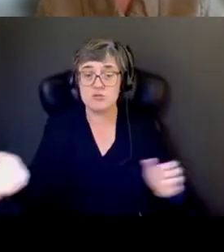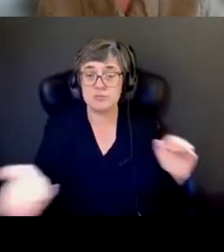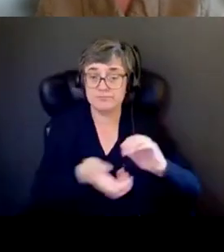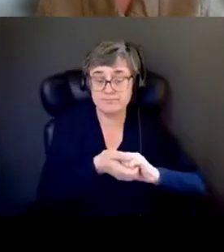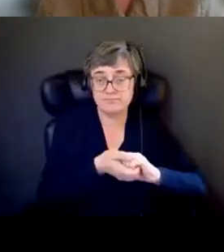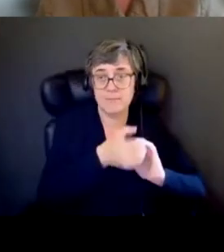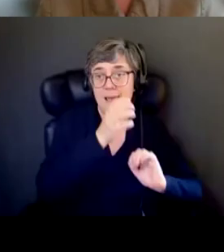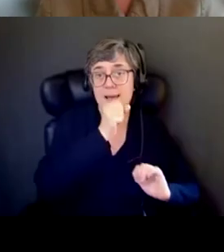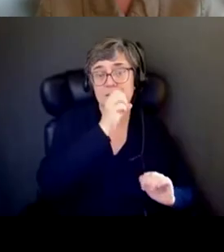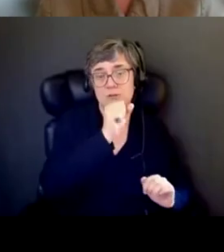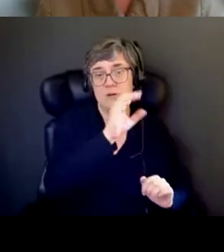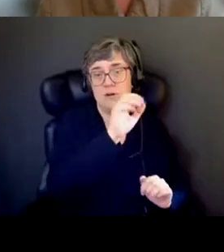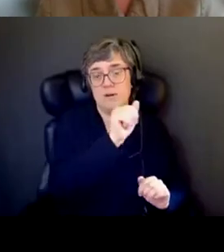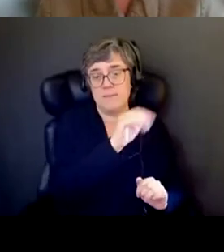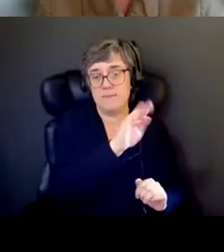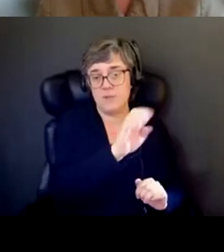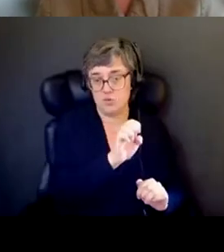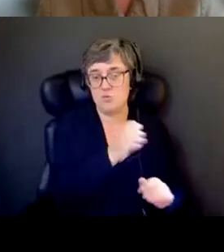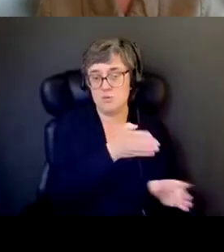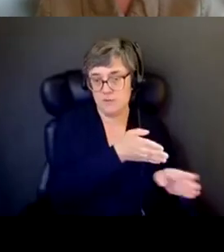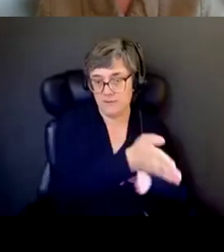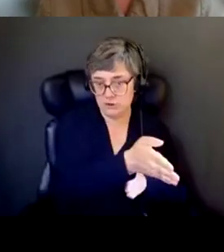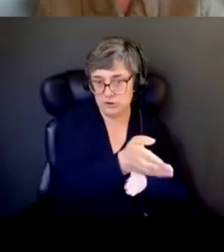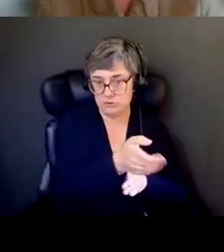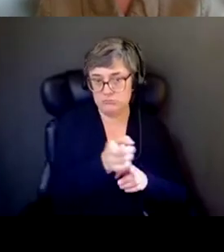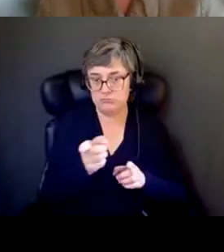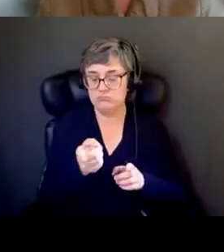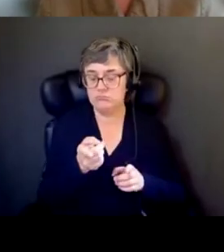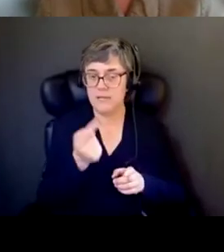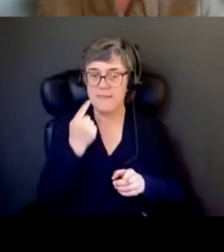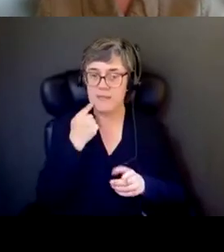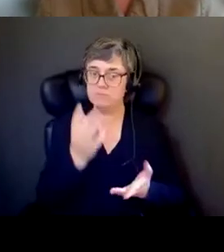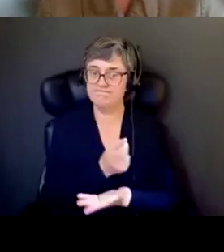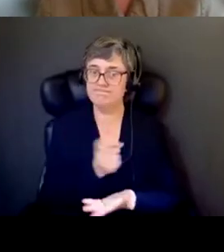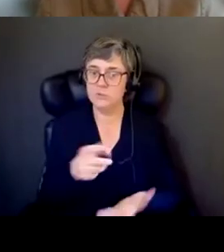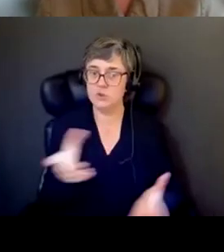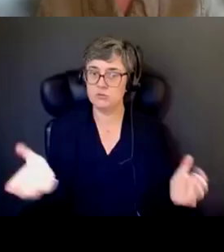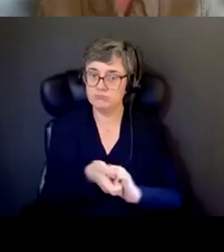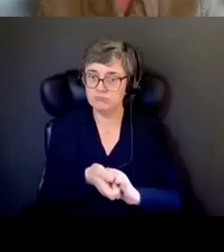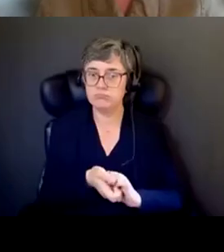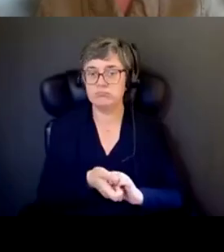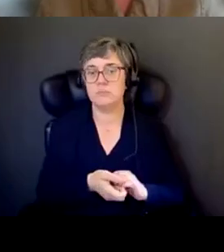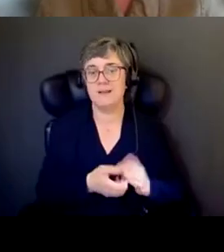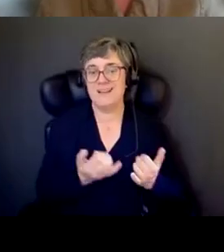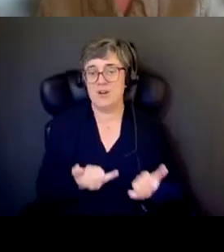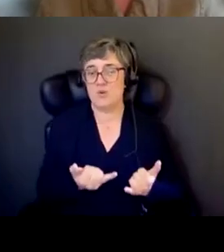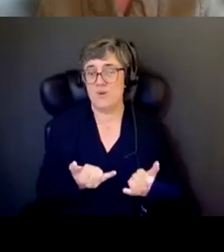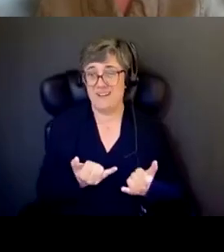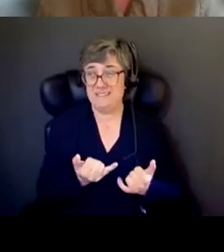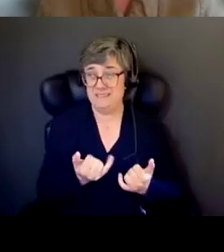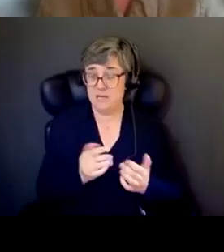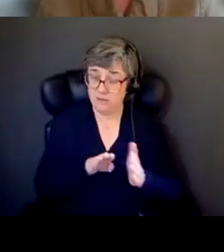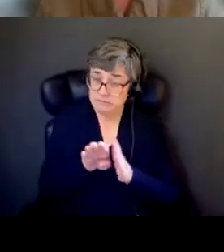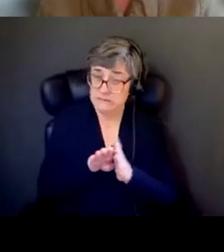And there's actually in the works right now the beginnings of a international treaty on the rights of older